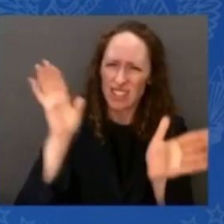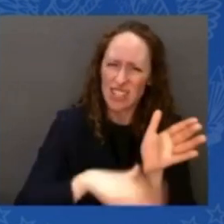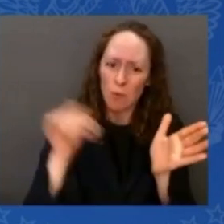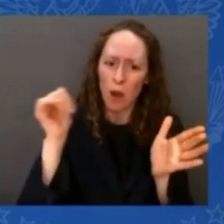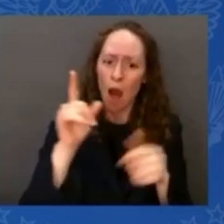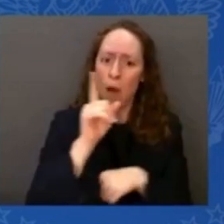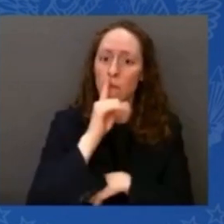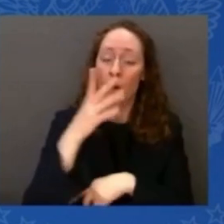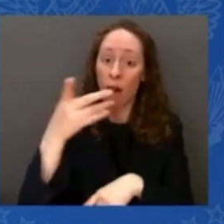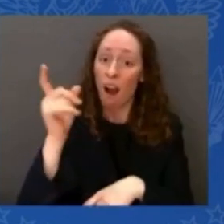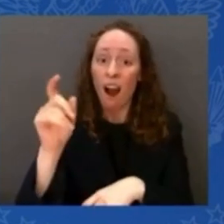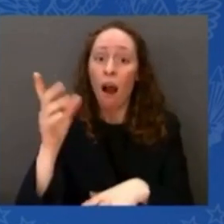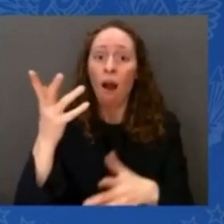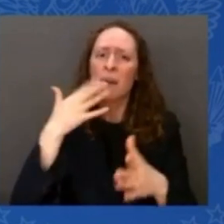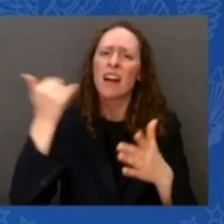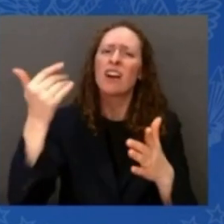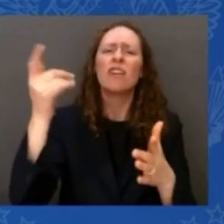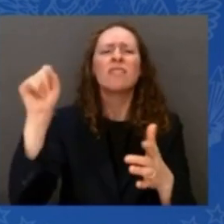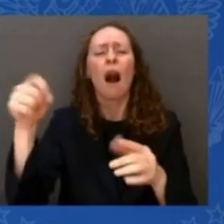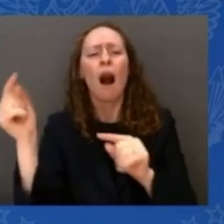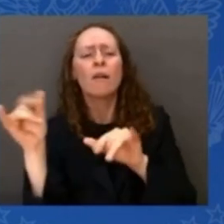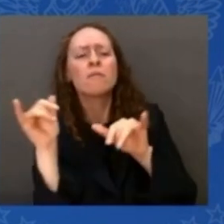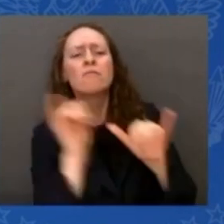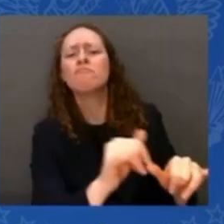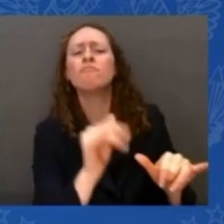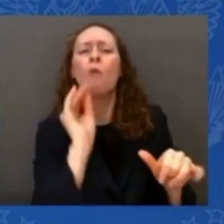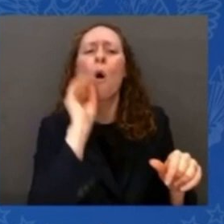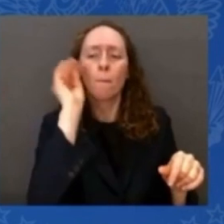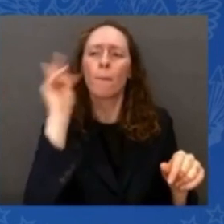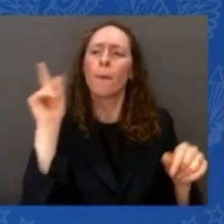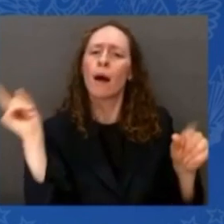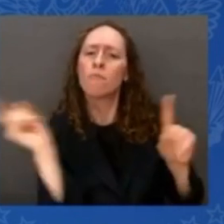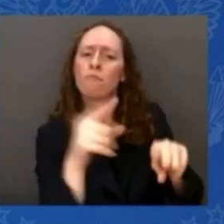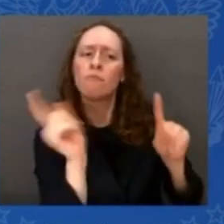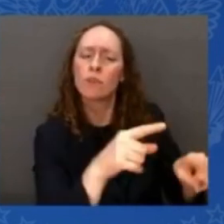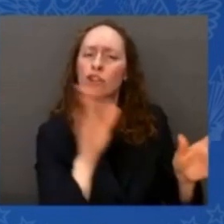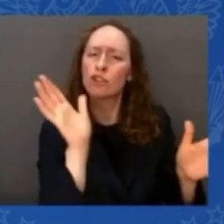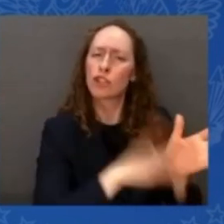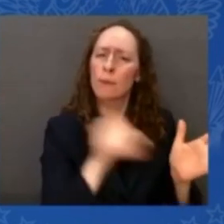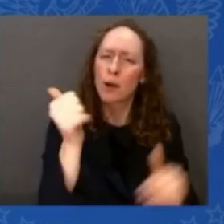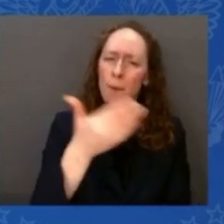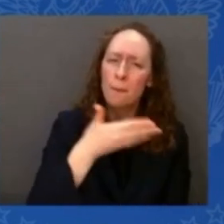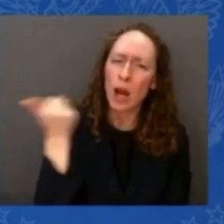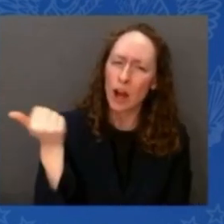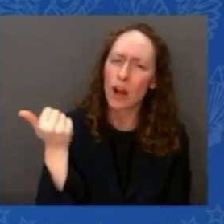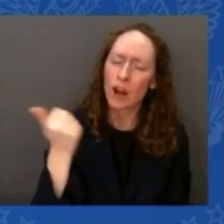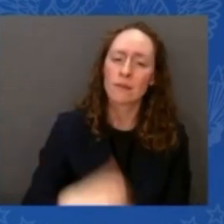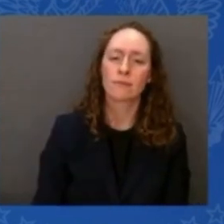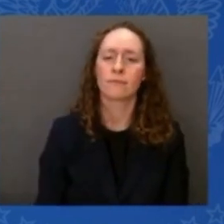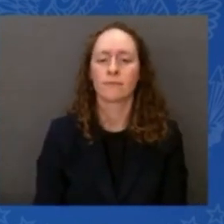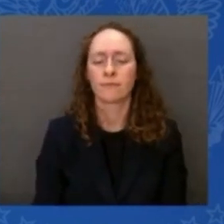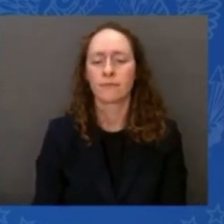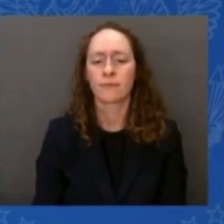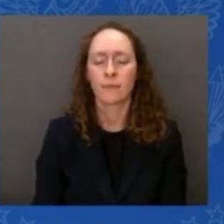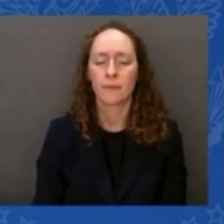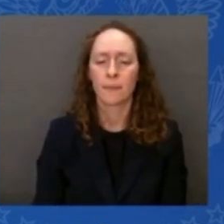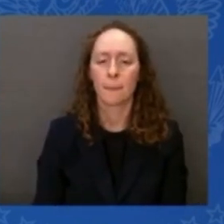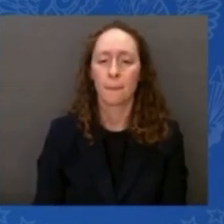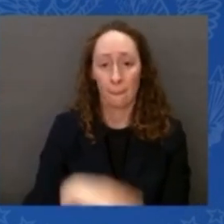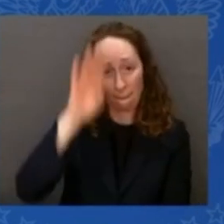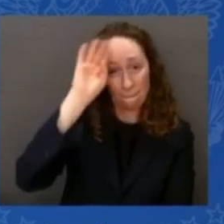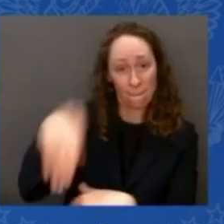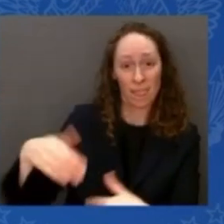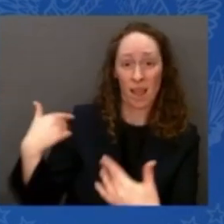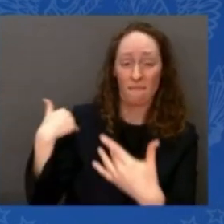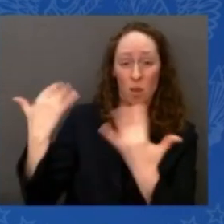And those long waiting lists for home care, which has gone down under the last